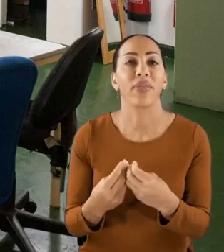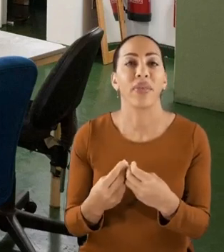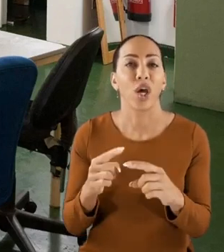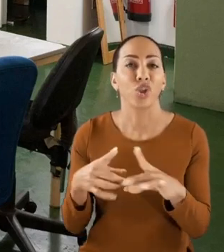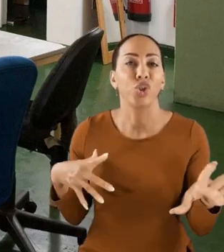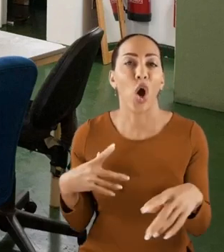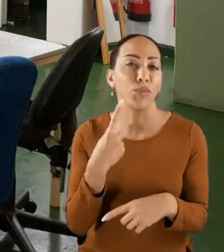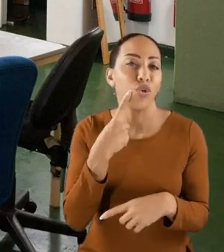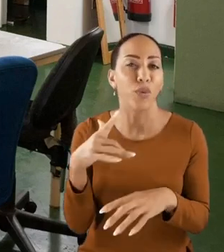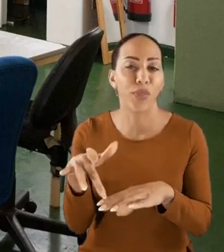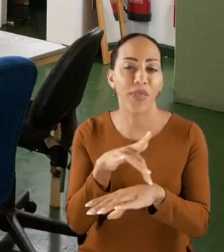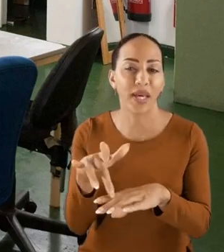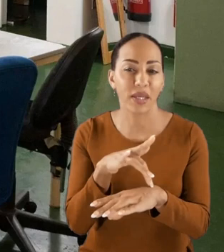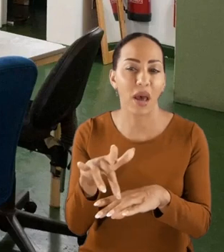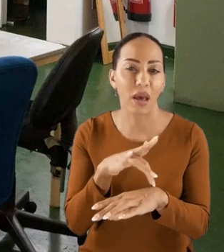ways now.